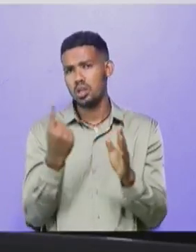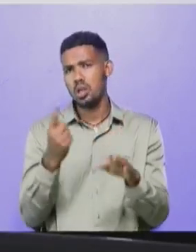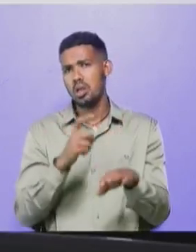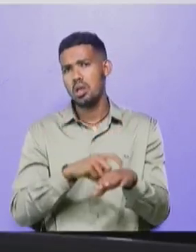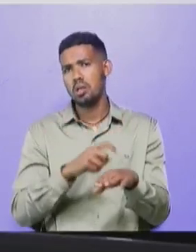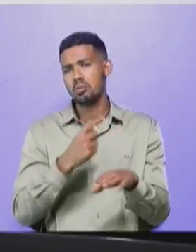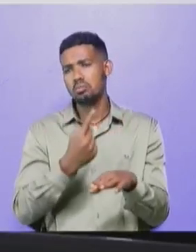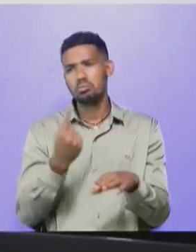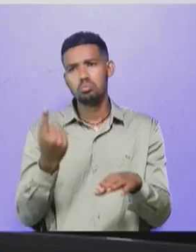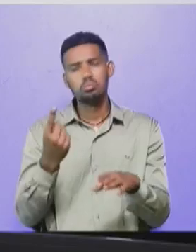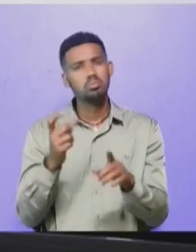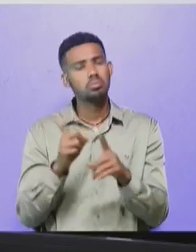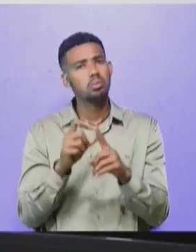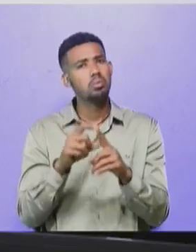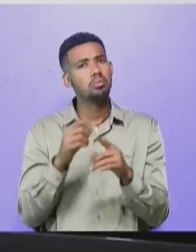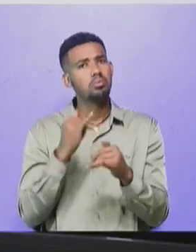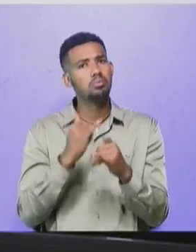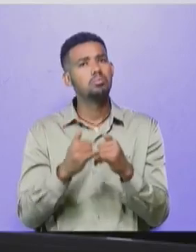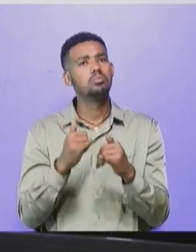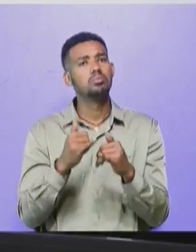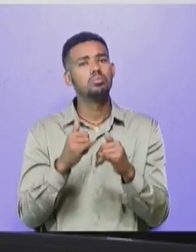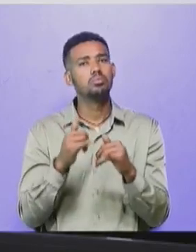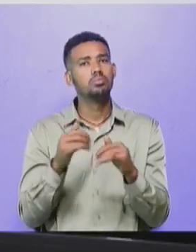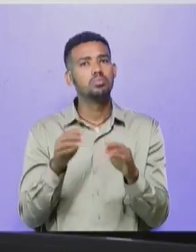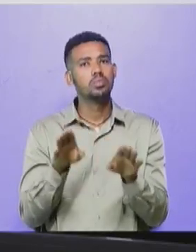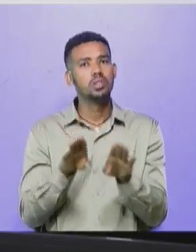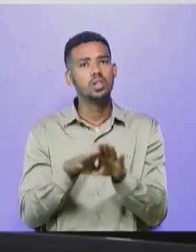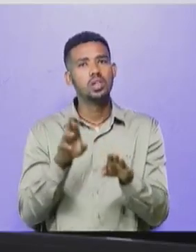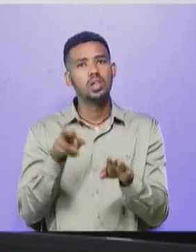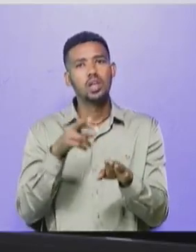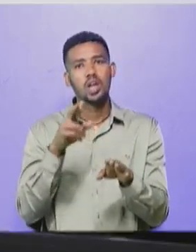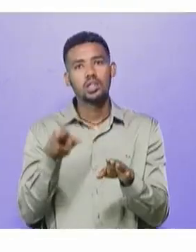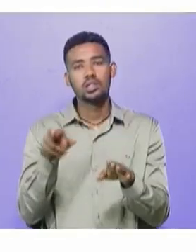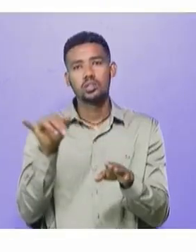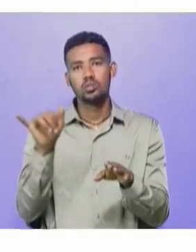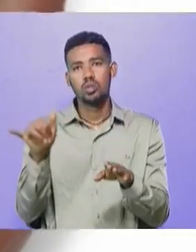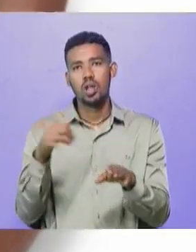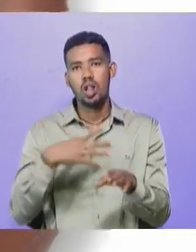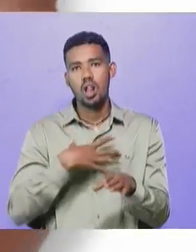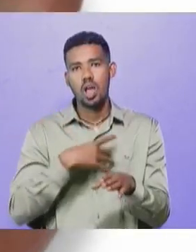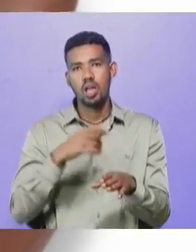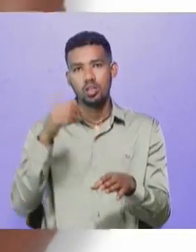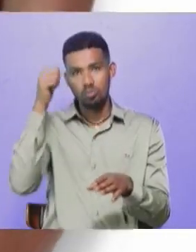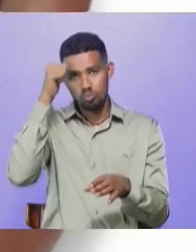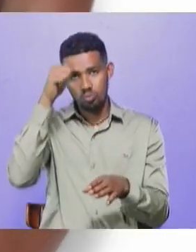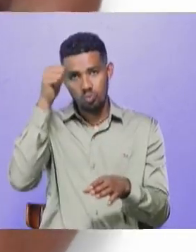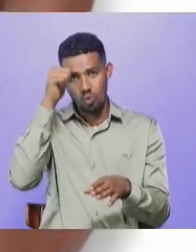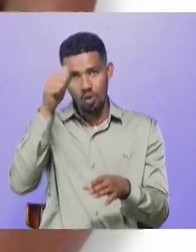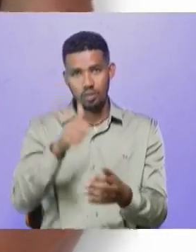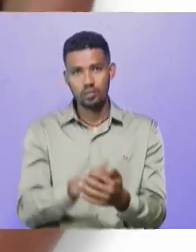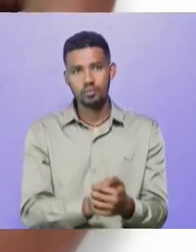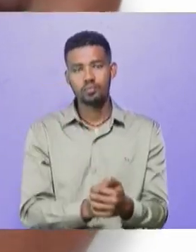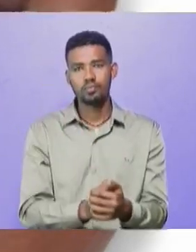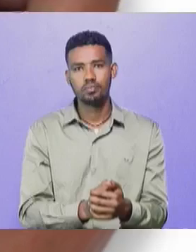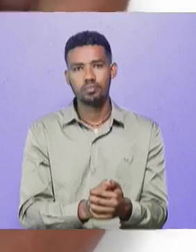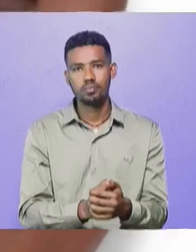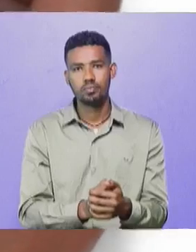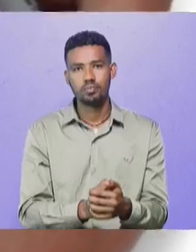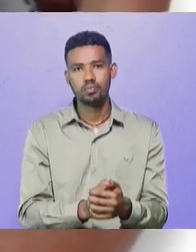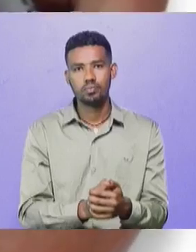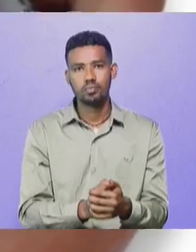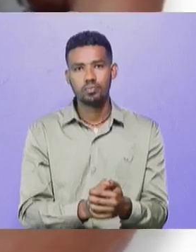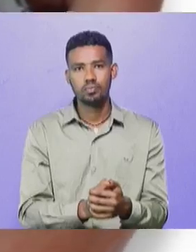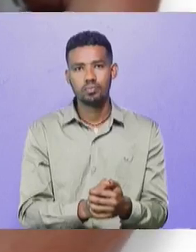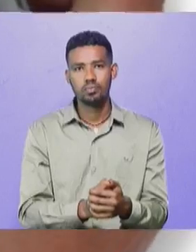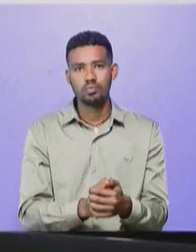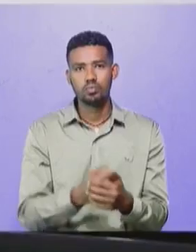of course, ending with y, but we don't cancel y. Like boy, boy.